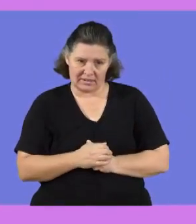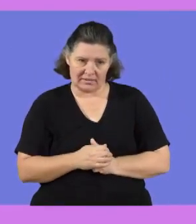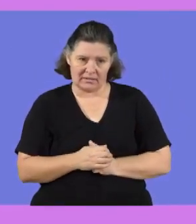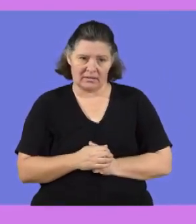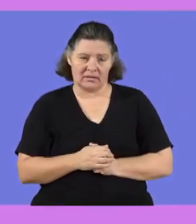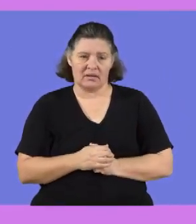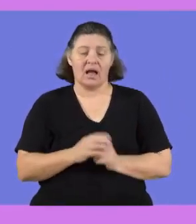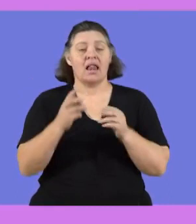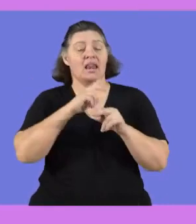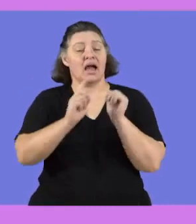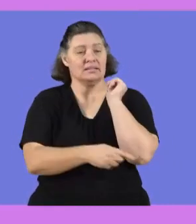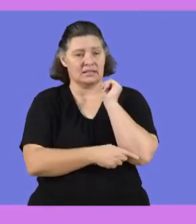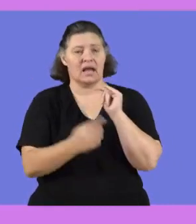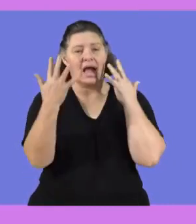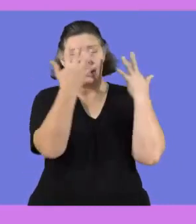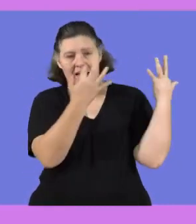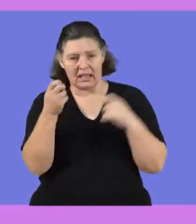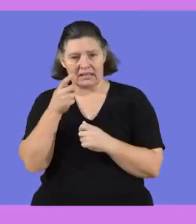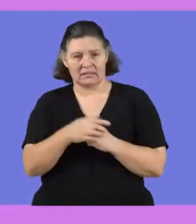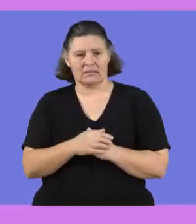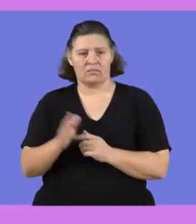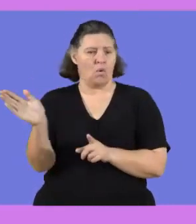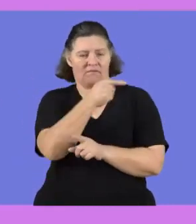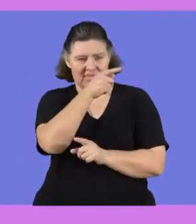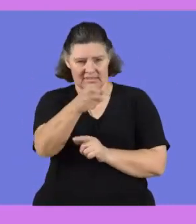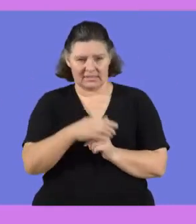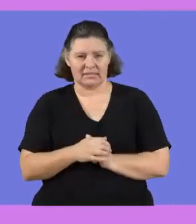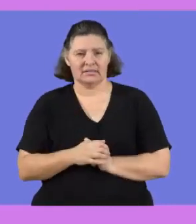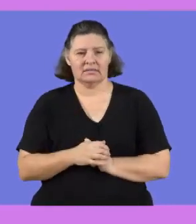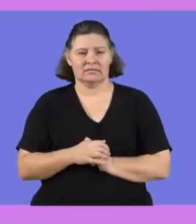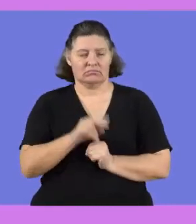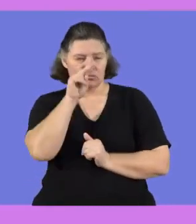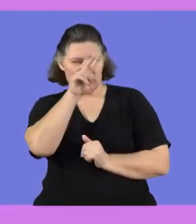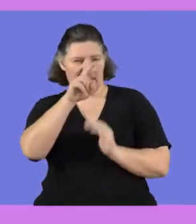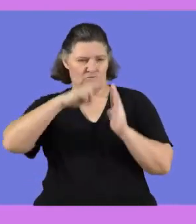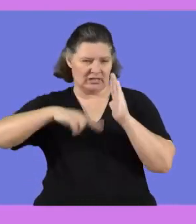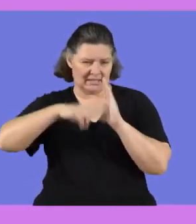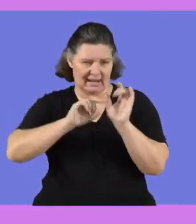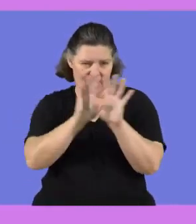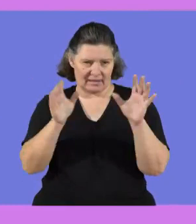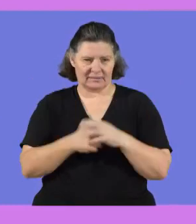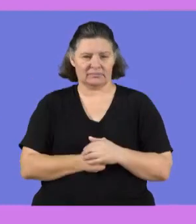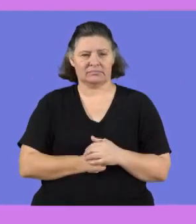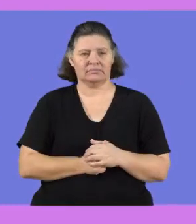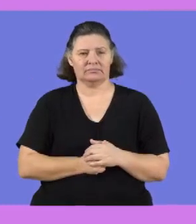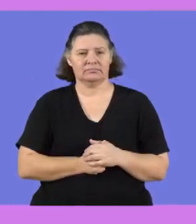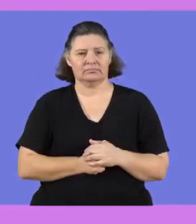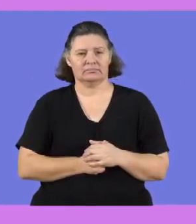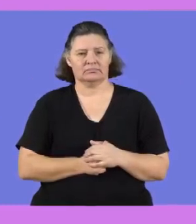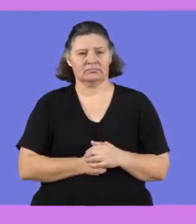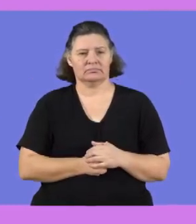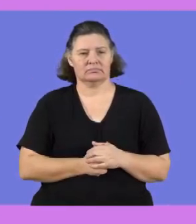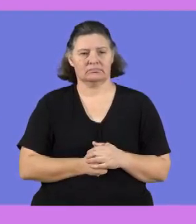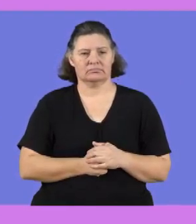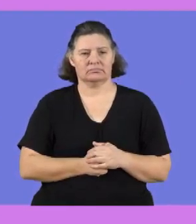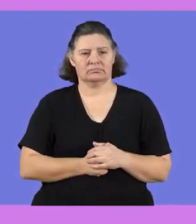And finally, we say calculating, I just want to remove this so that you can be able to see what